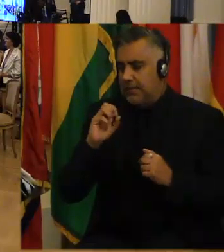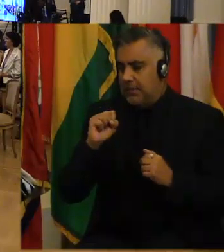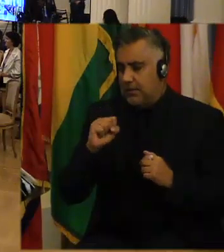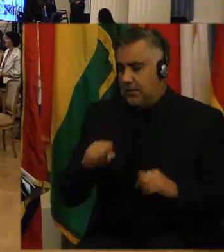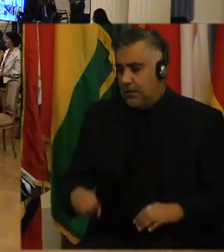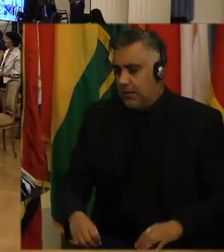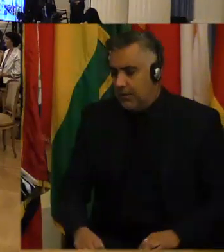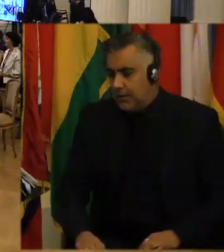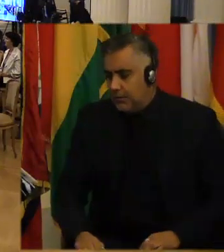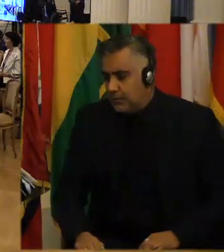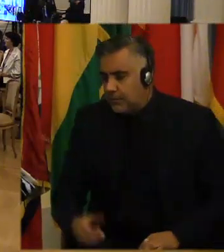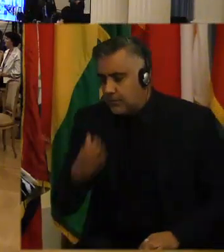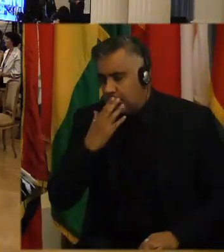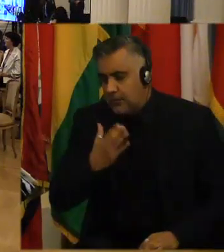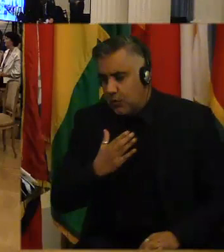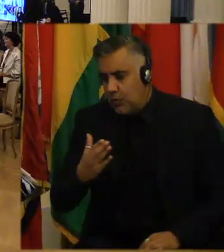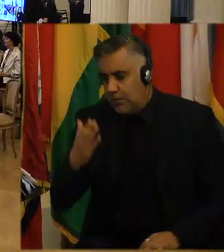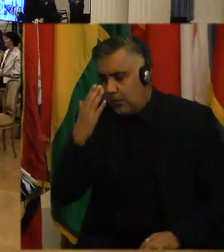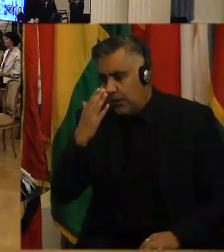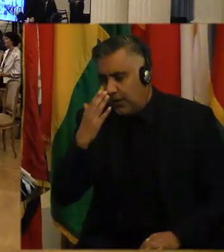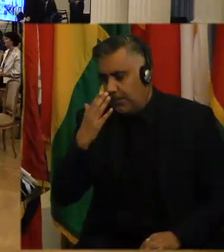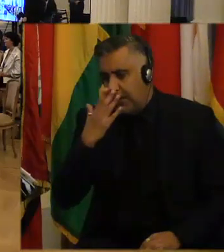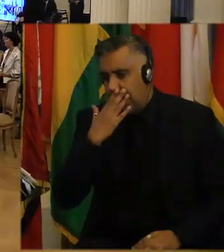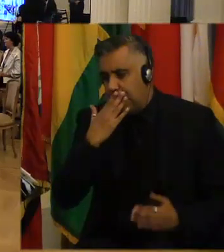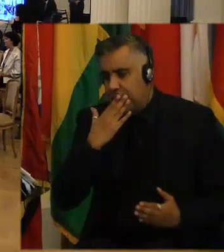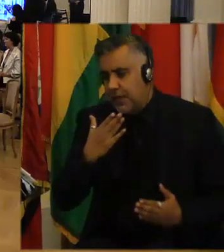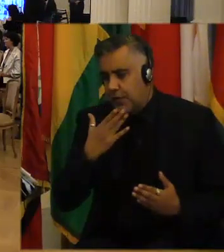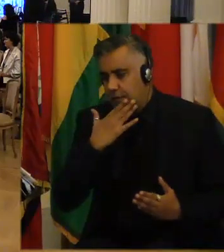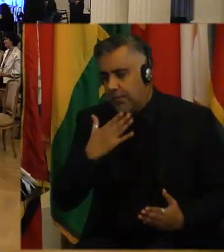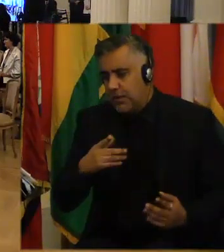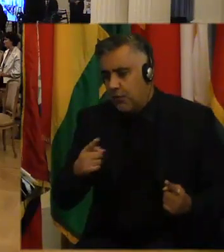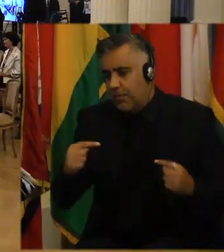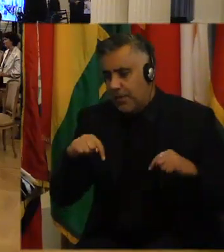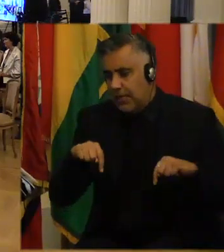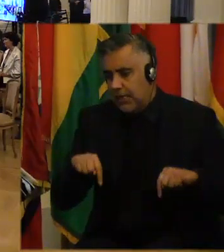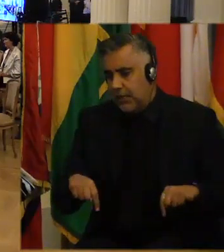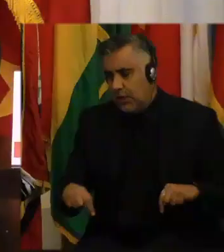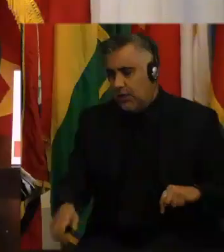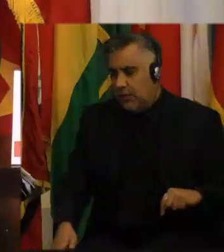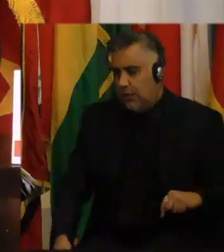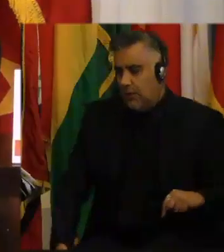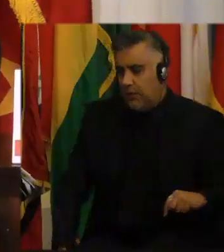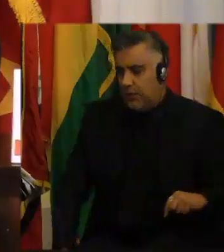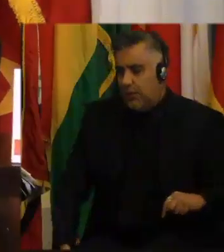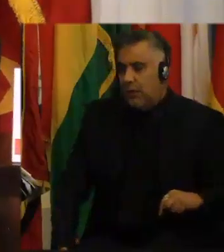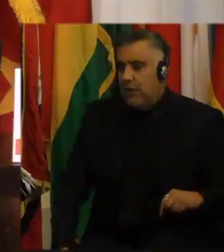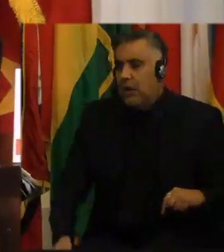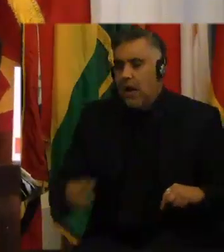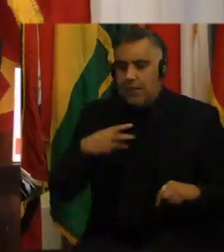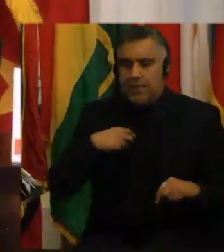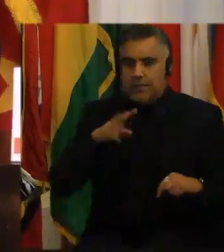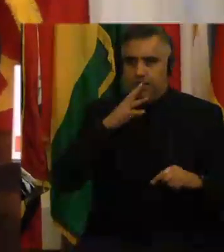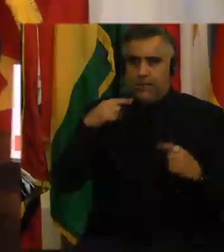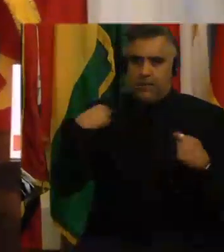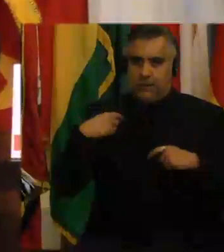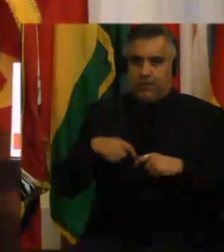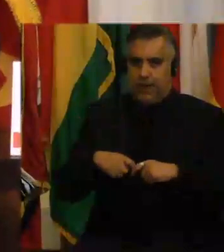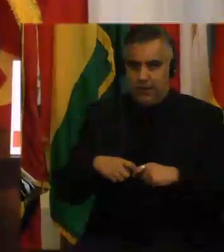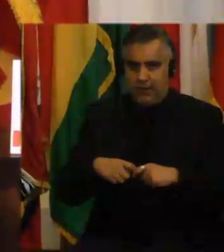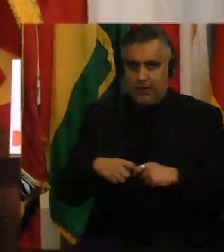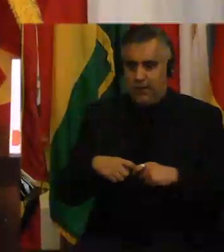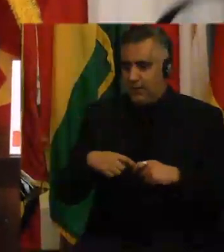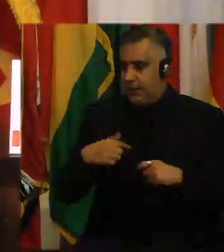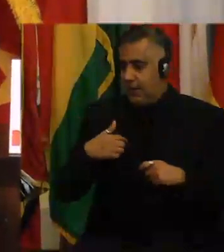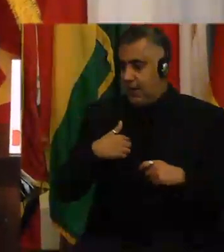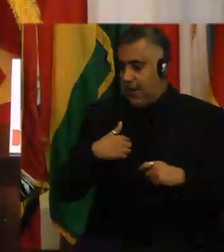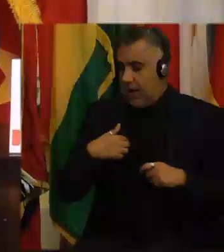much. Good morning, and thank you very much for being here. Voy a hablar en español. Ya me